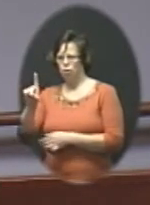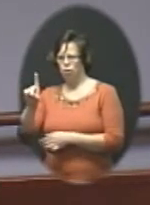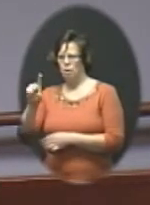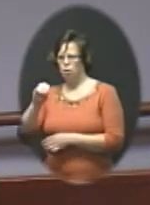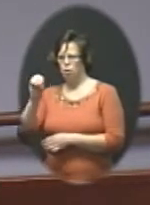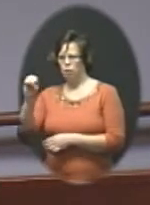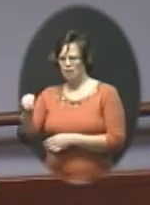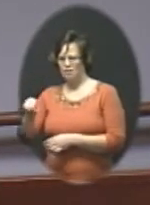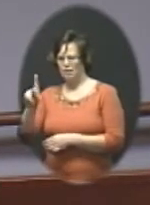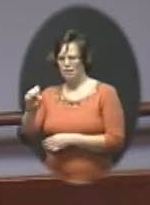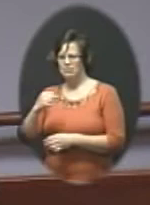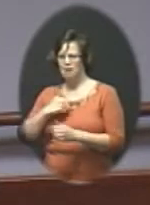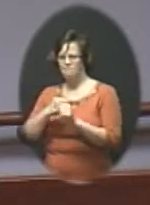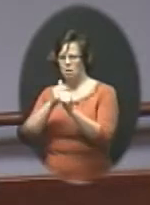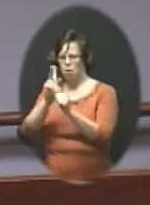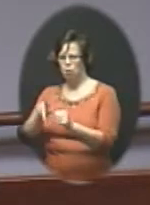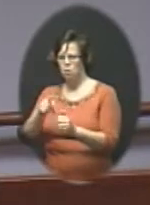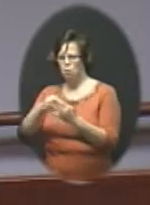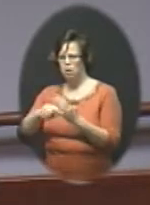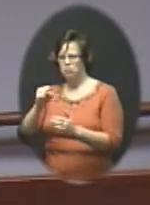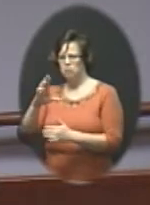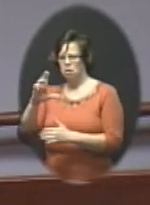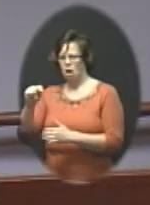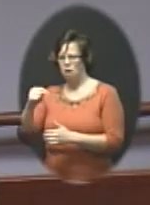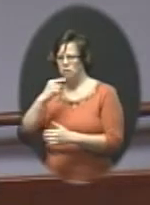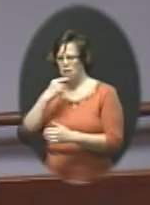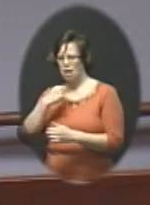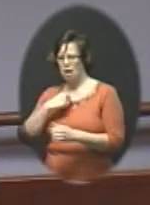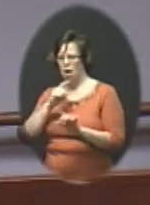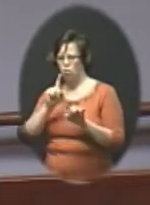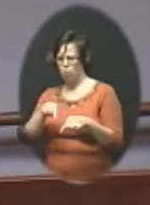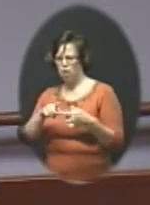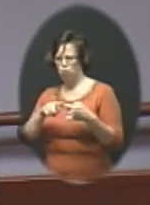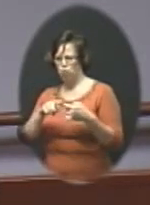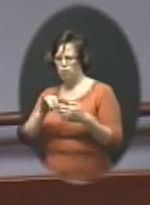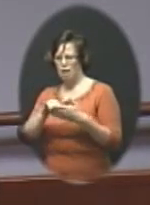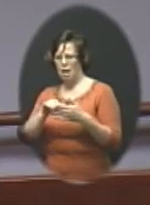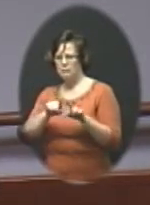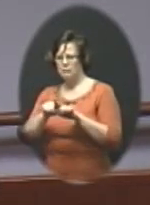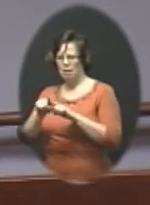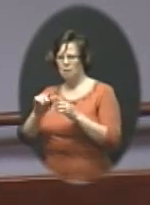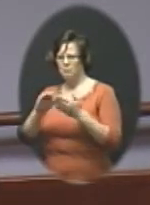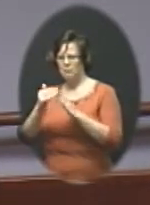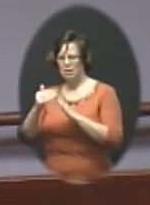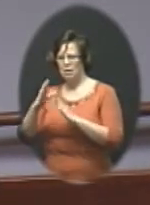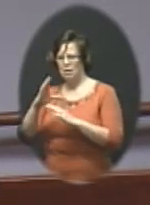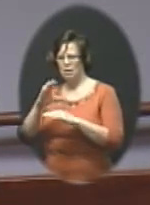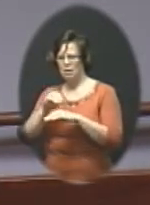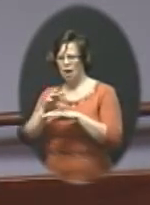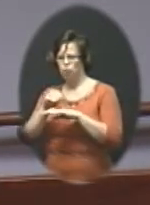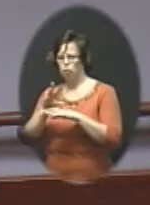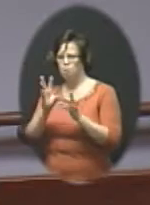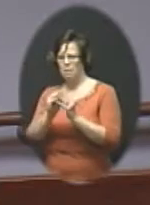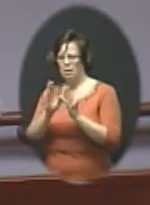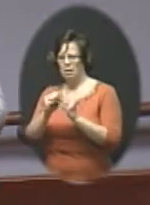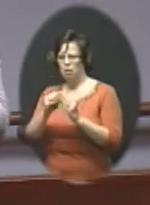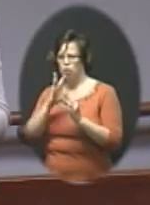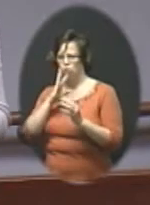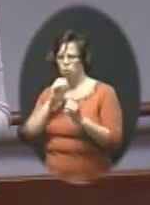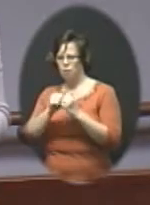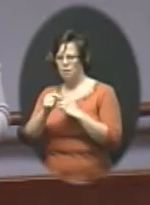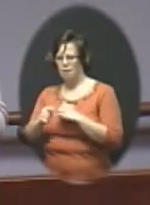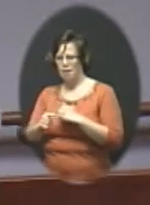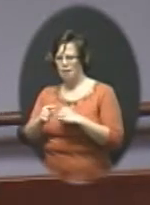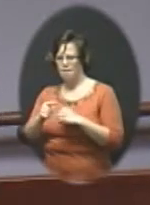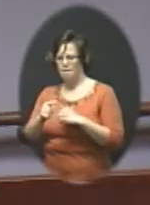And I'm following up on what Scott said. I went to that same city council meeting and addressed them with